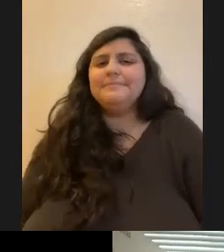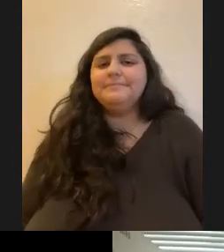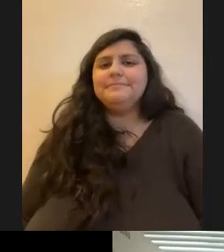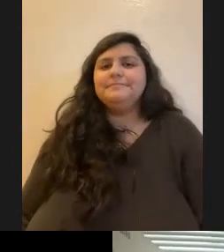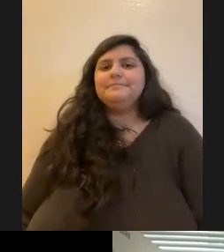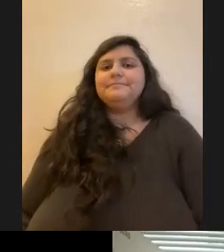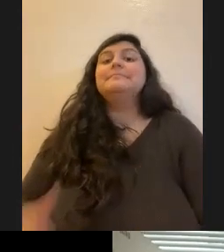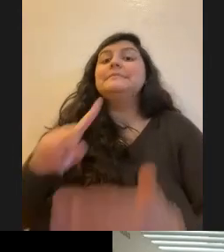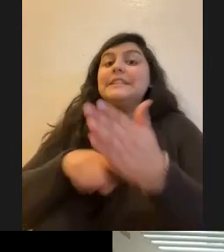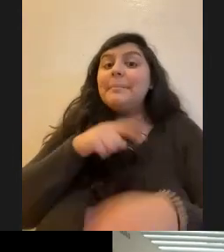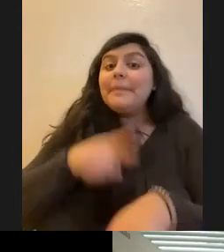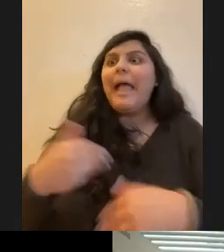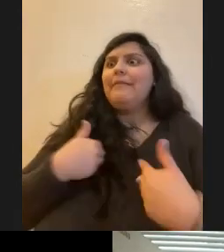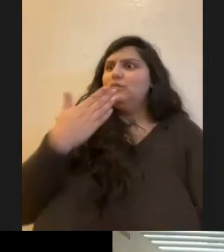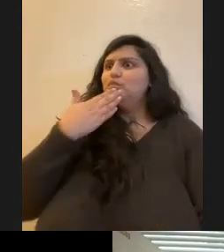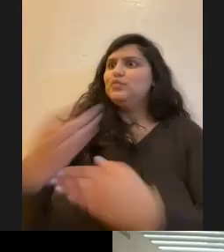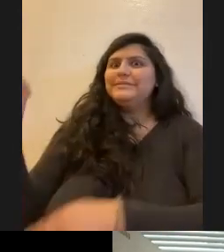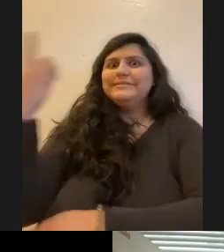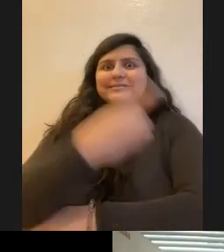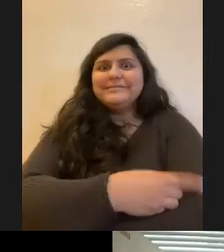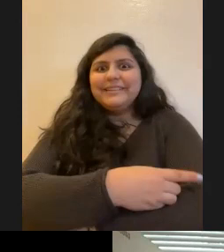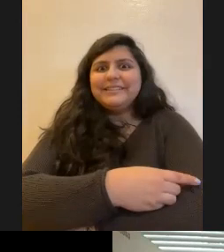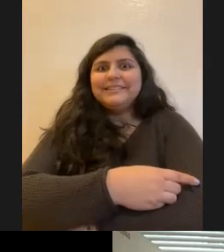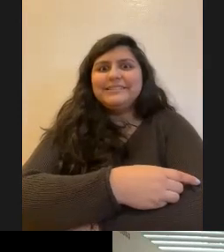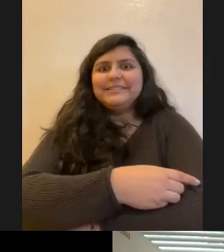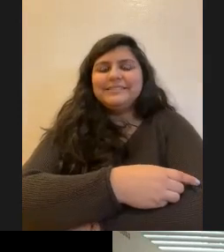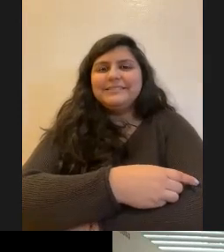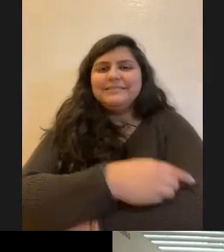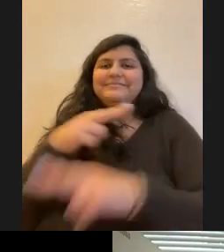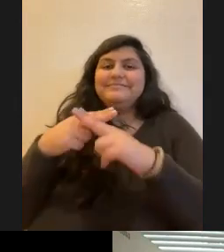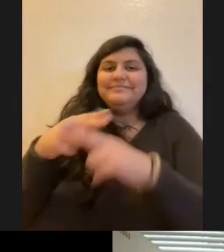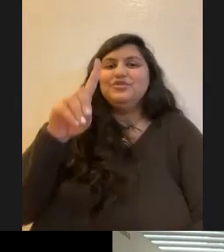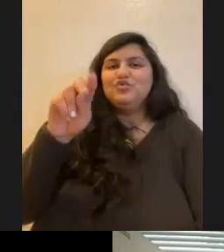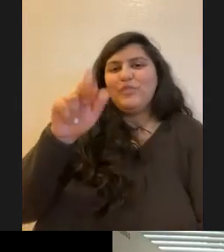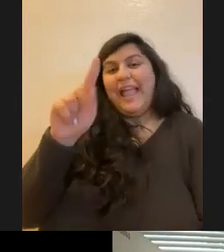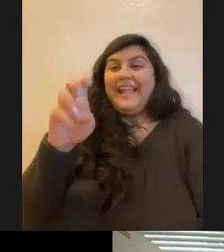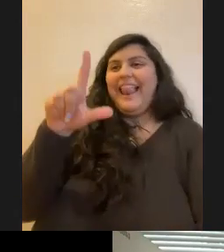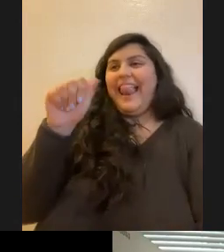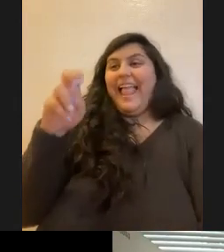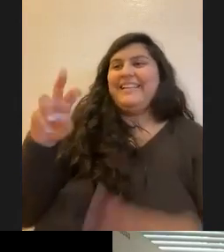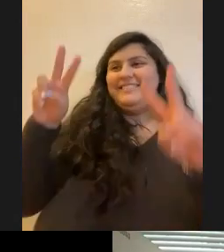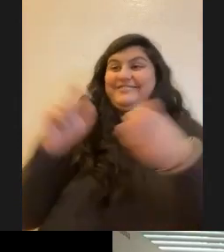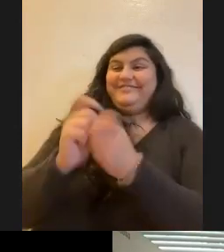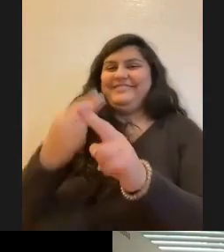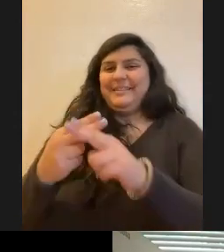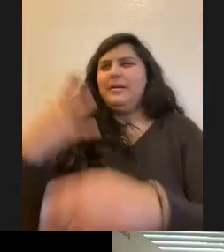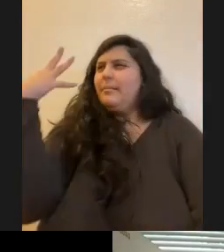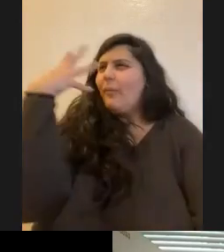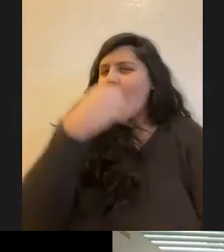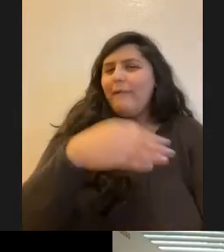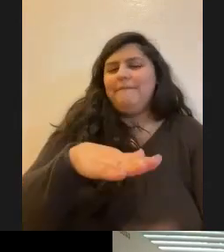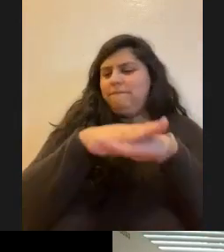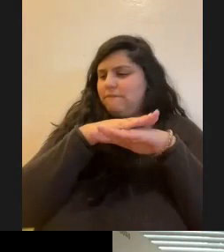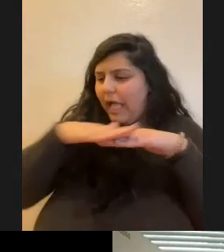beautiful day on the passage. It's like colloquially called Drake Lake, and it will be gorgeous. It'll be flat. It'll